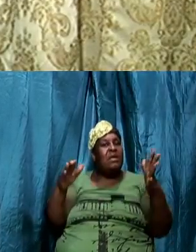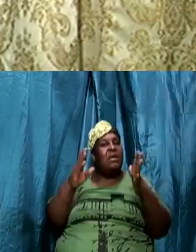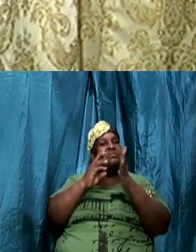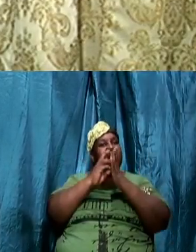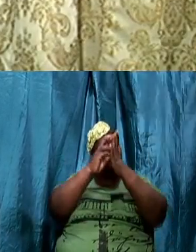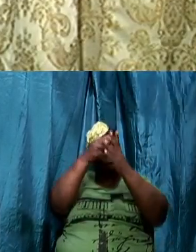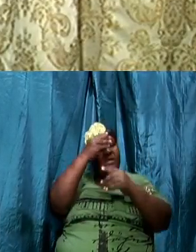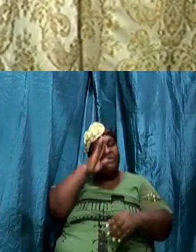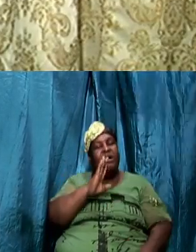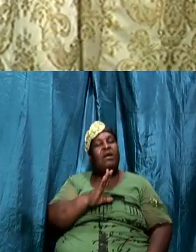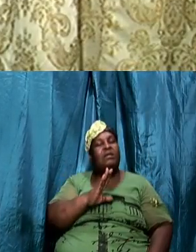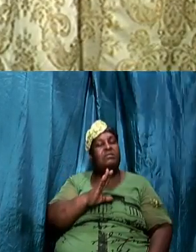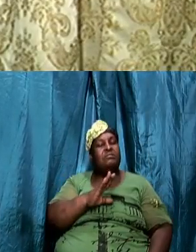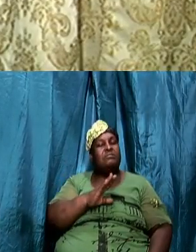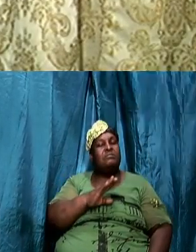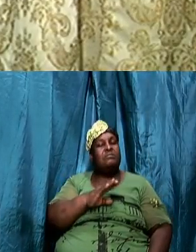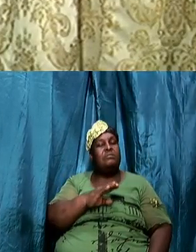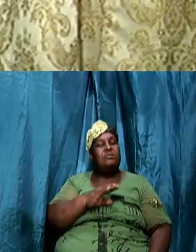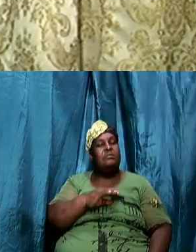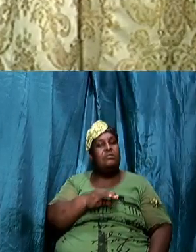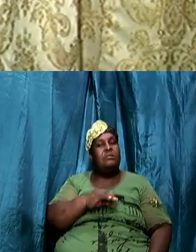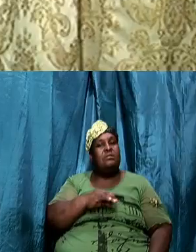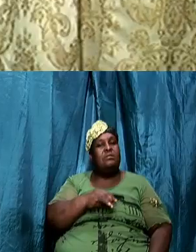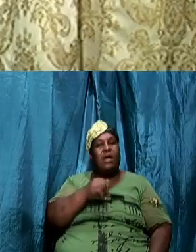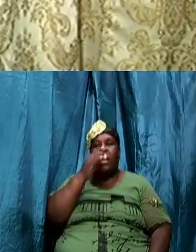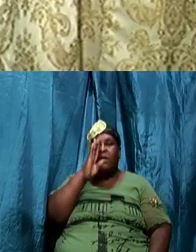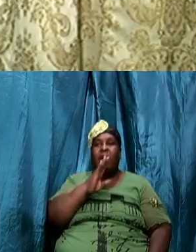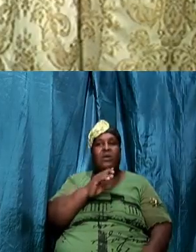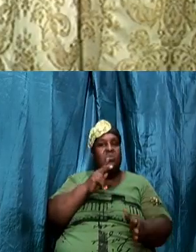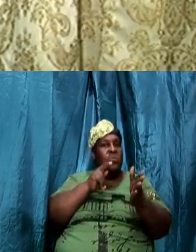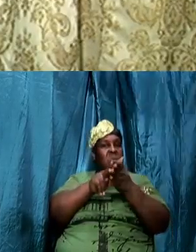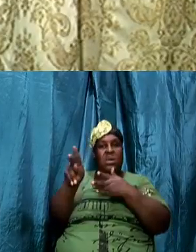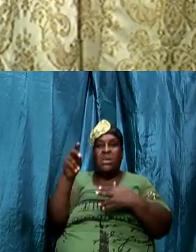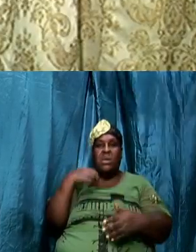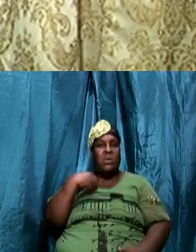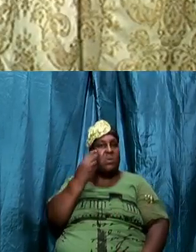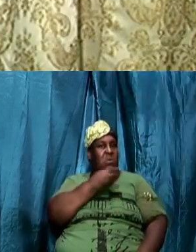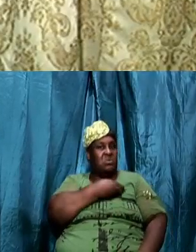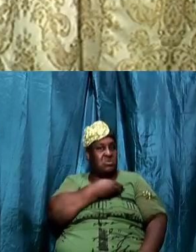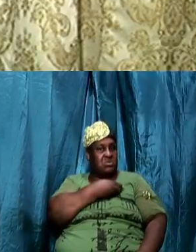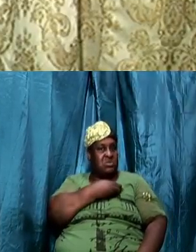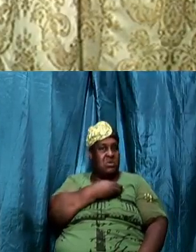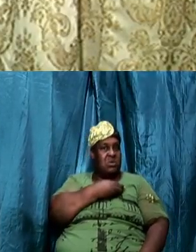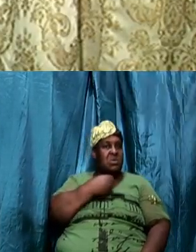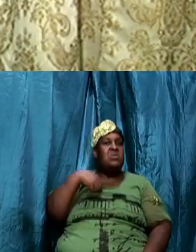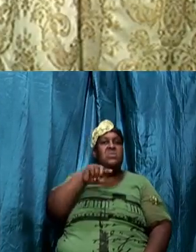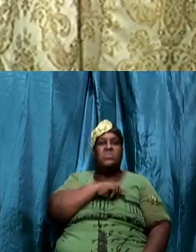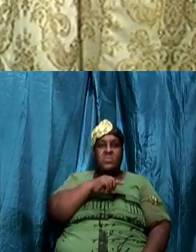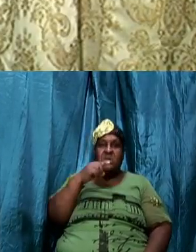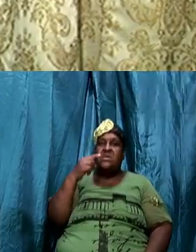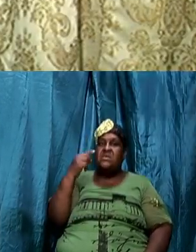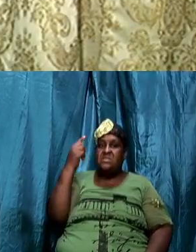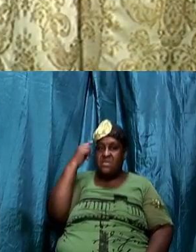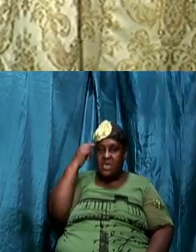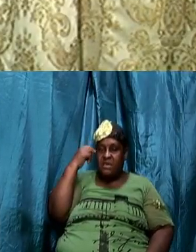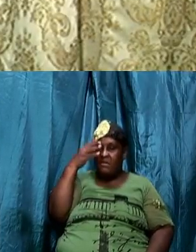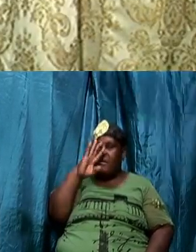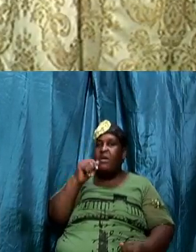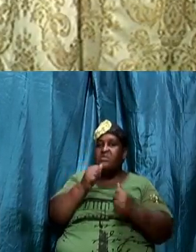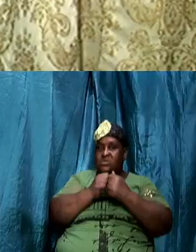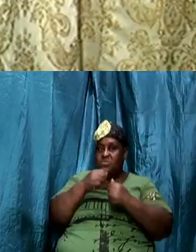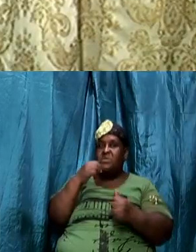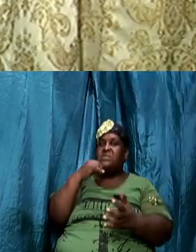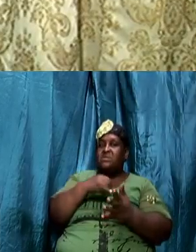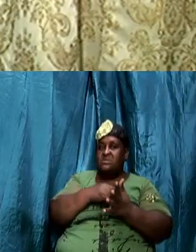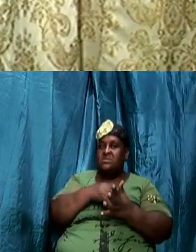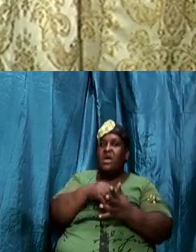Many times when we go against the will of God and God don't strike us down dead, we think say, God is with it and God is all right. Lie